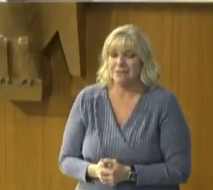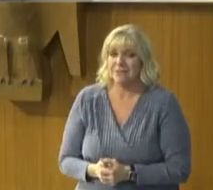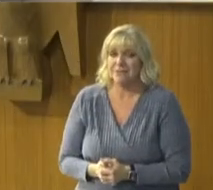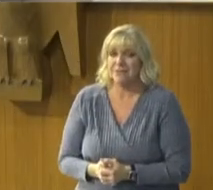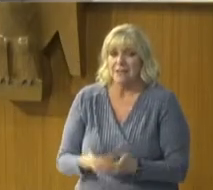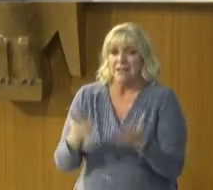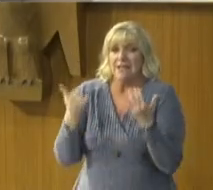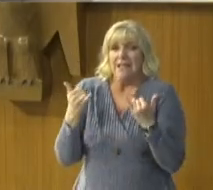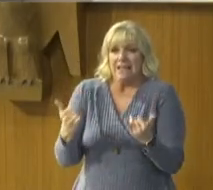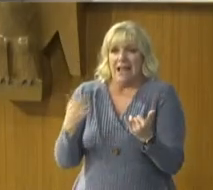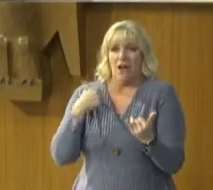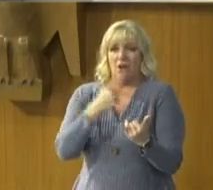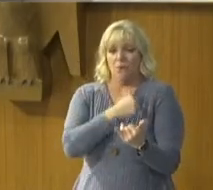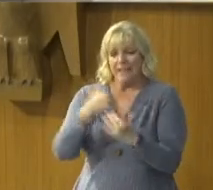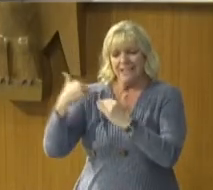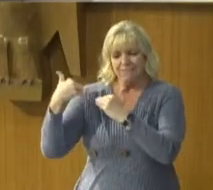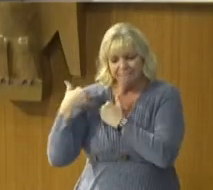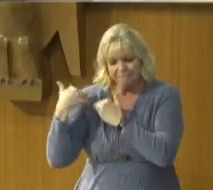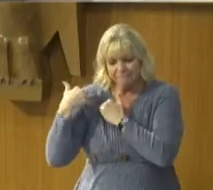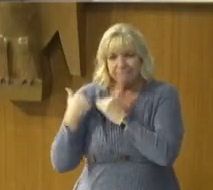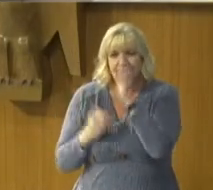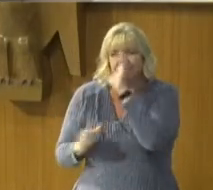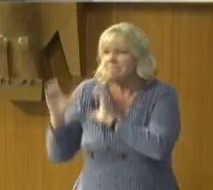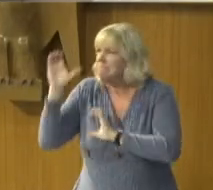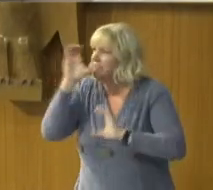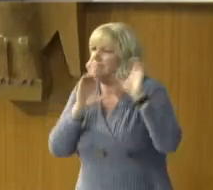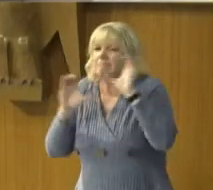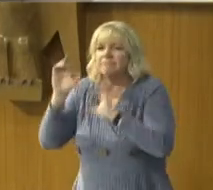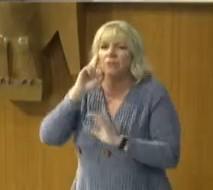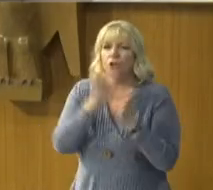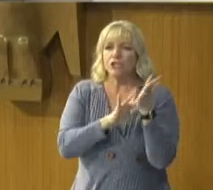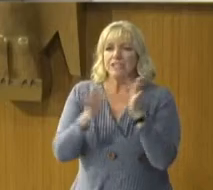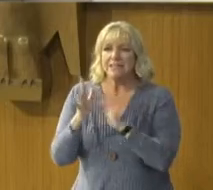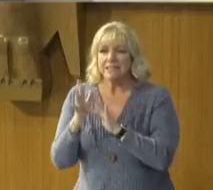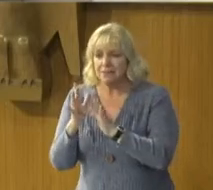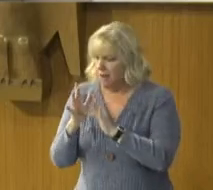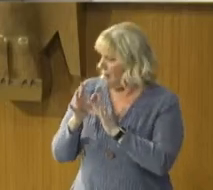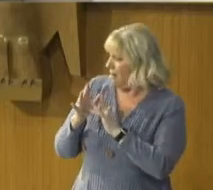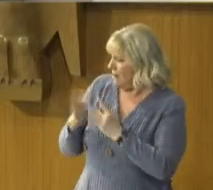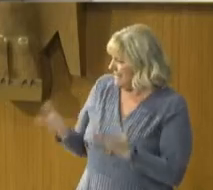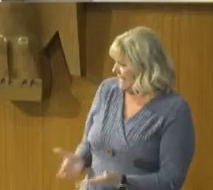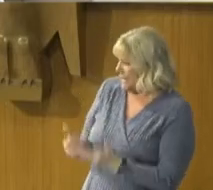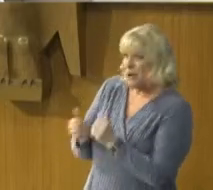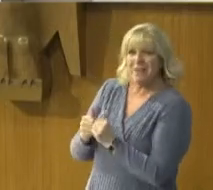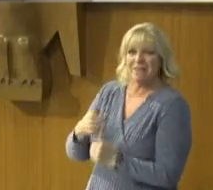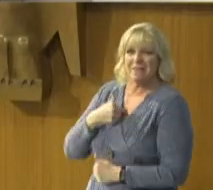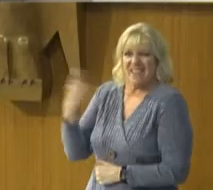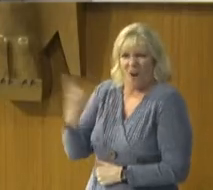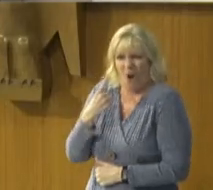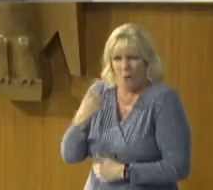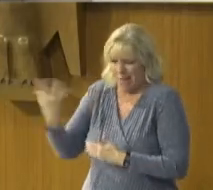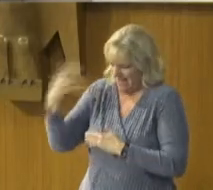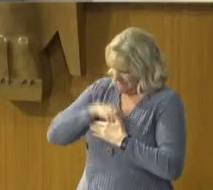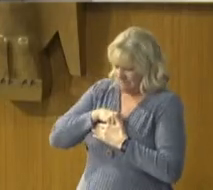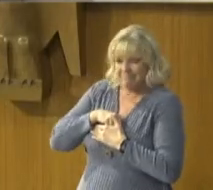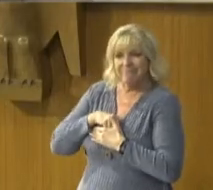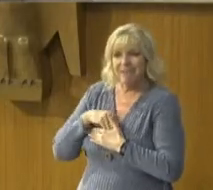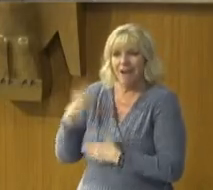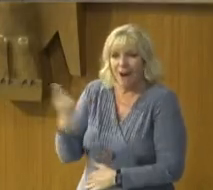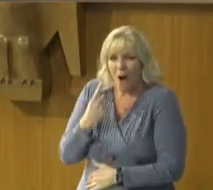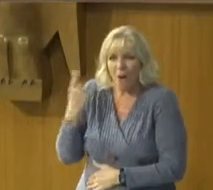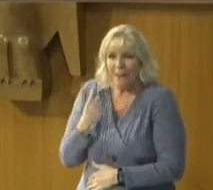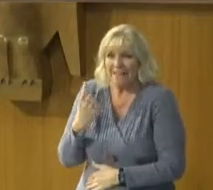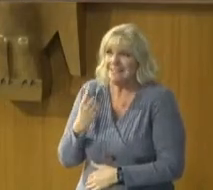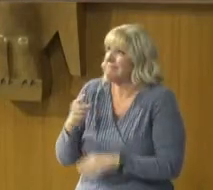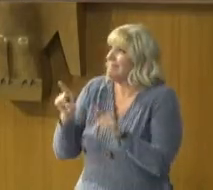to look for him, to find him right beside us, and to recognize that he is here, just as